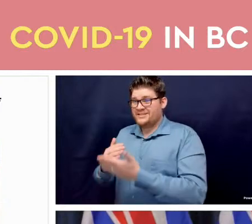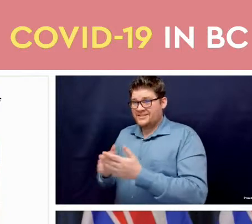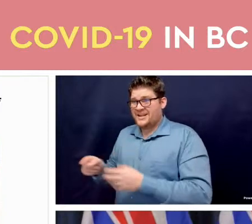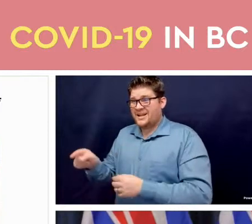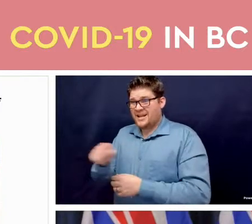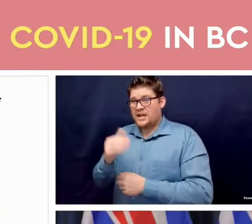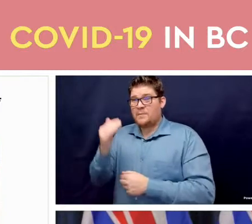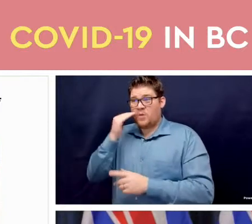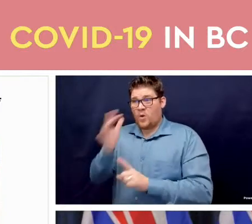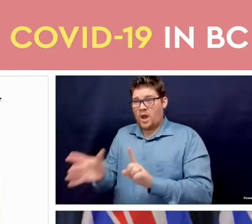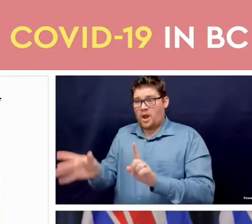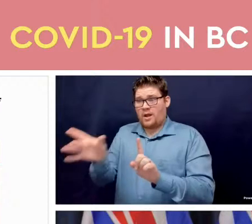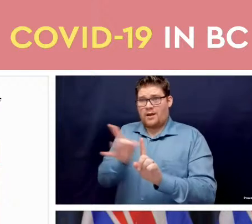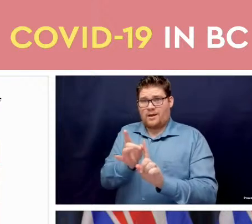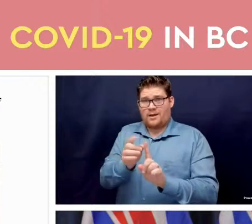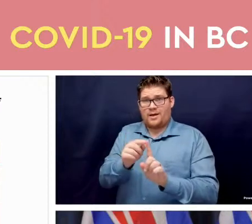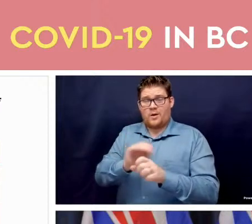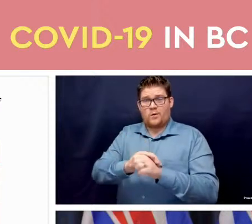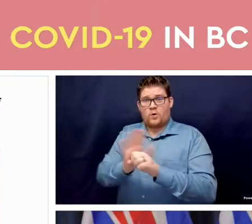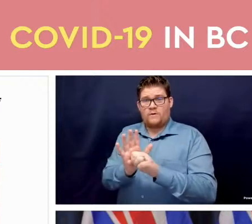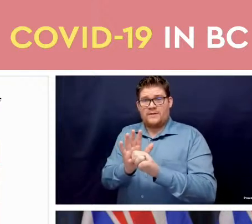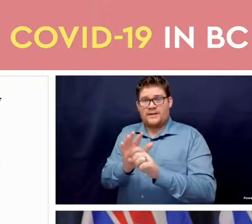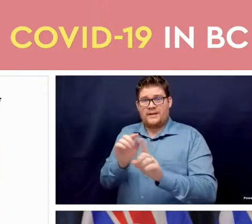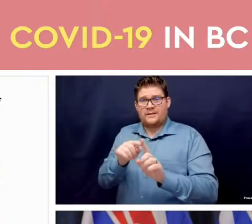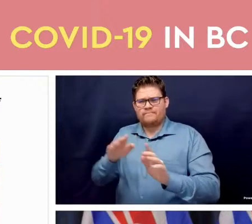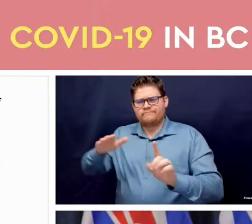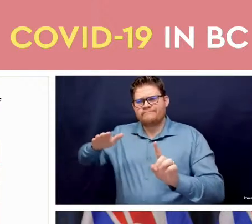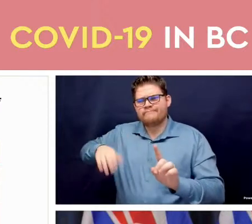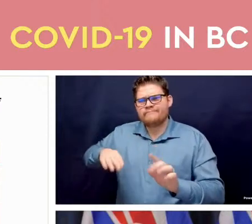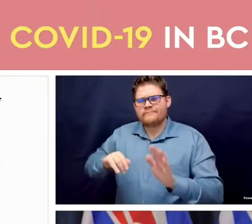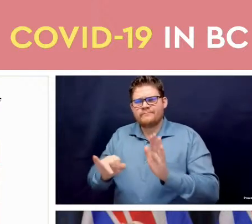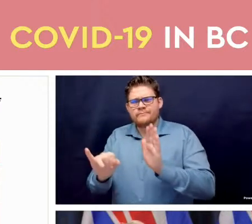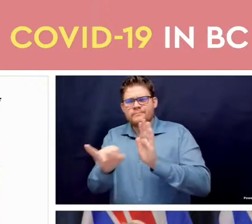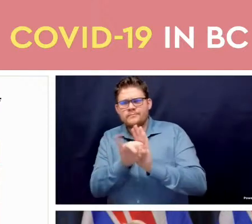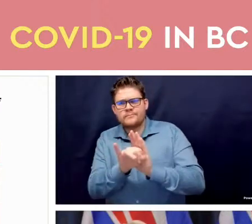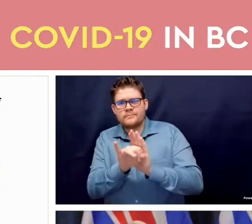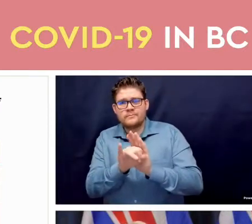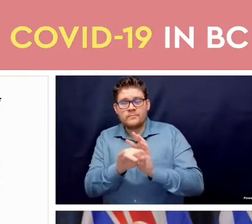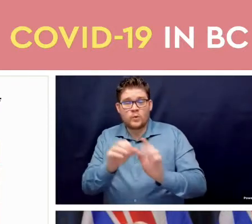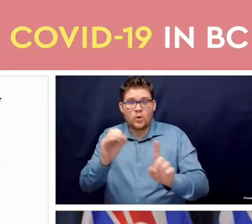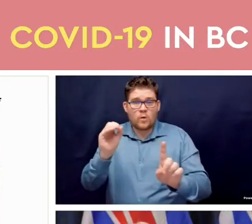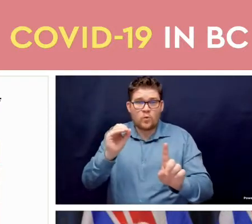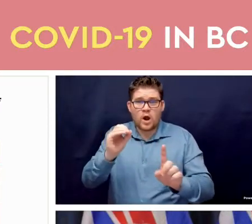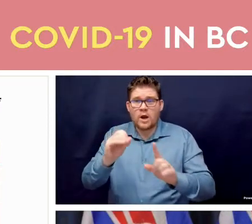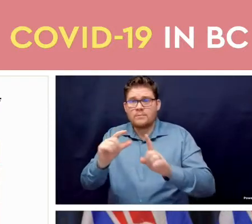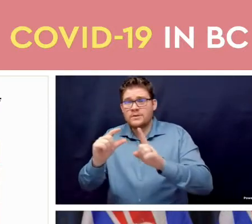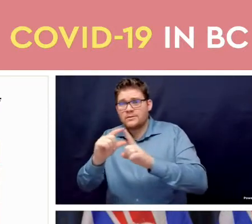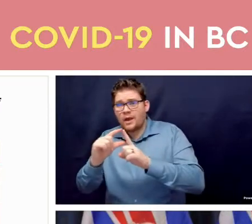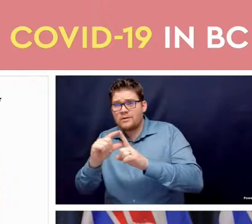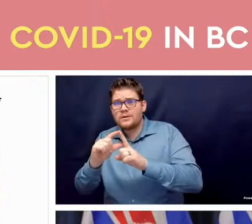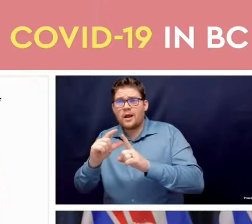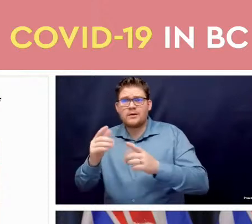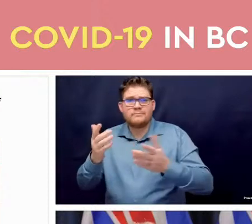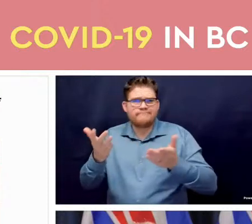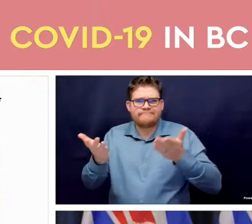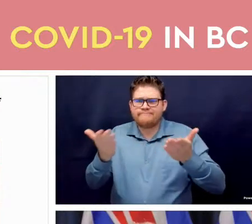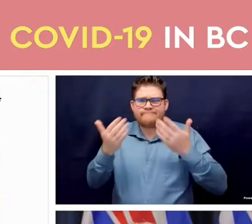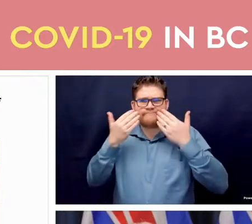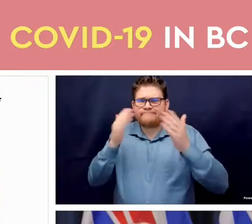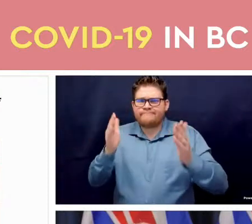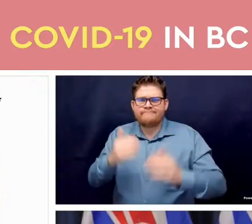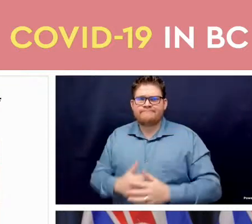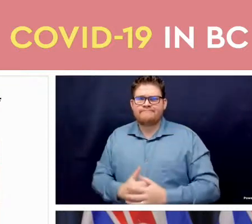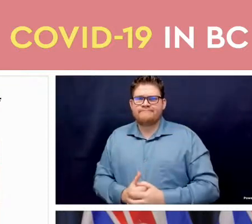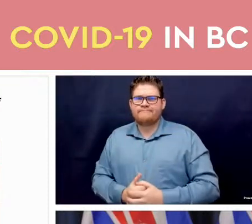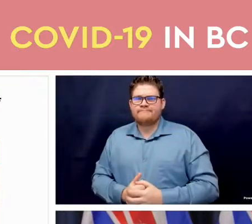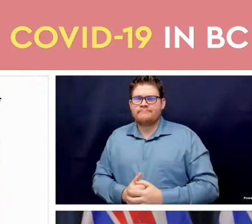358 people who were admitted in the last 7 days, many of them are still in hospital, and so we can't say